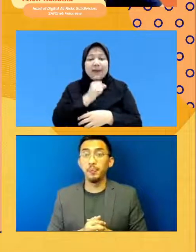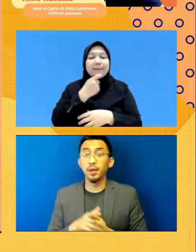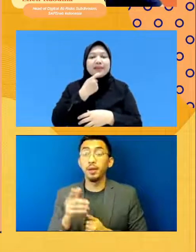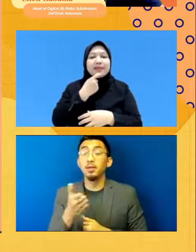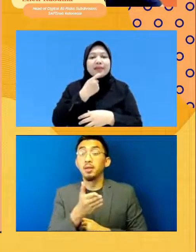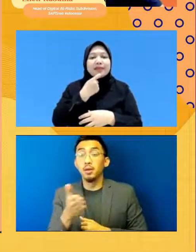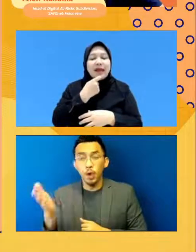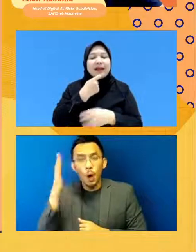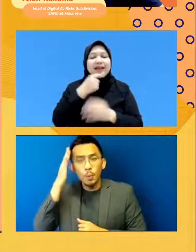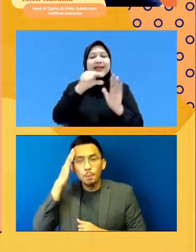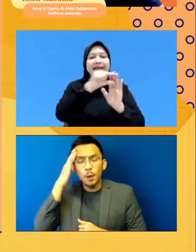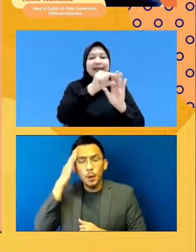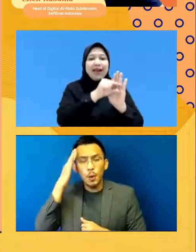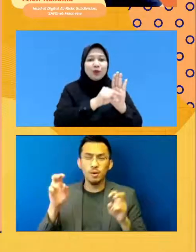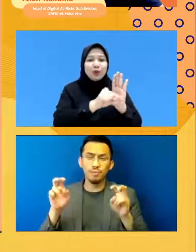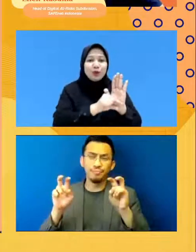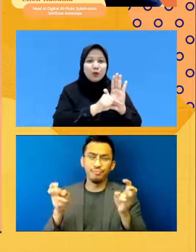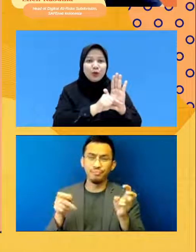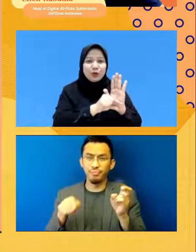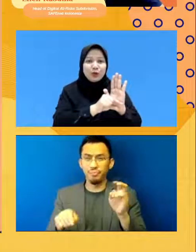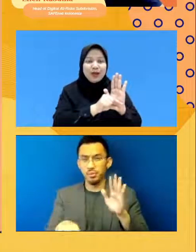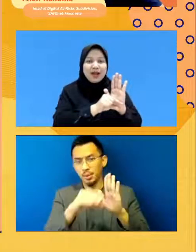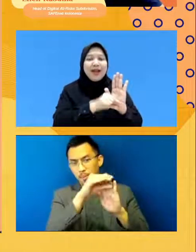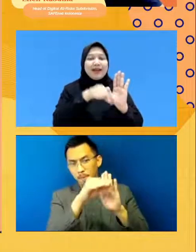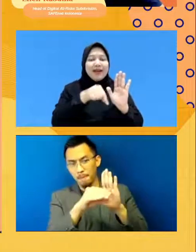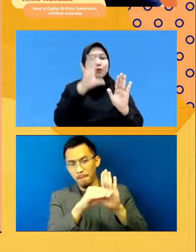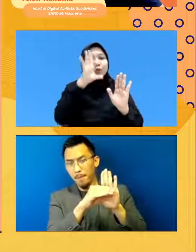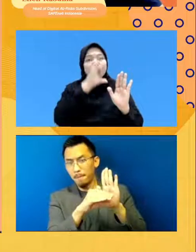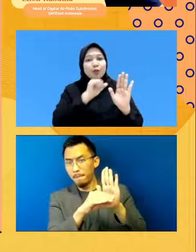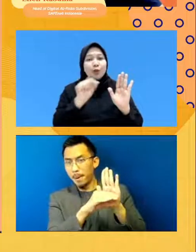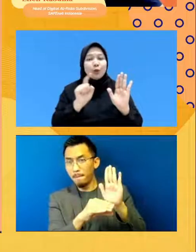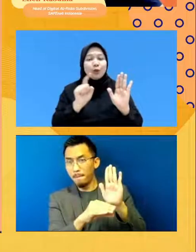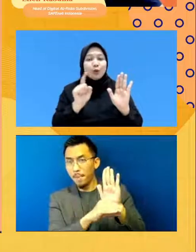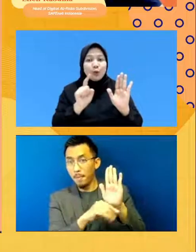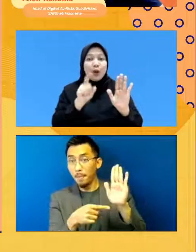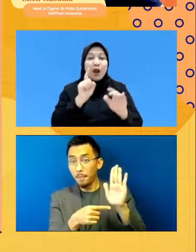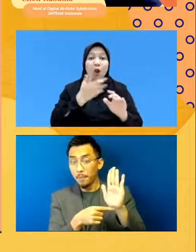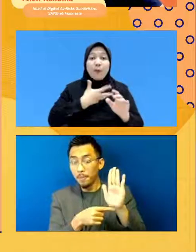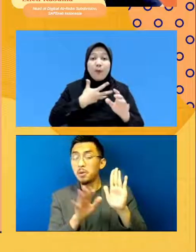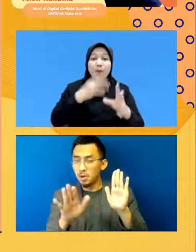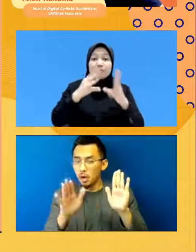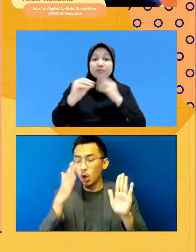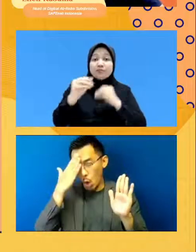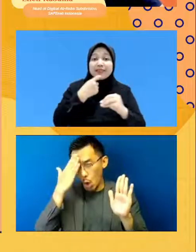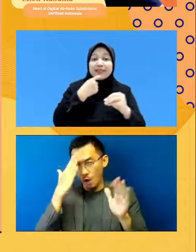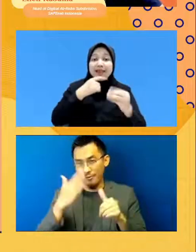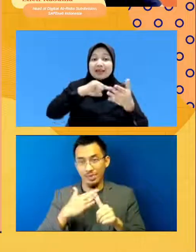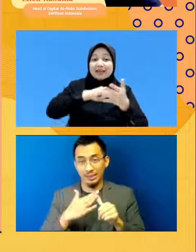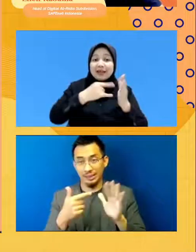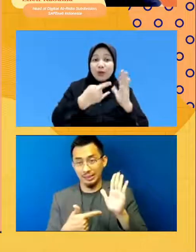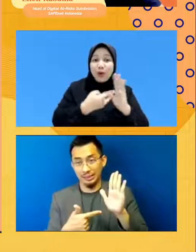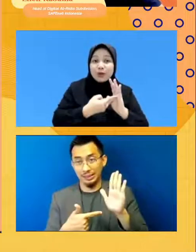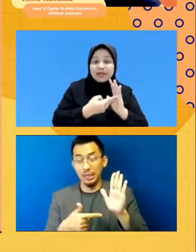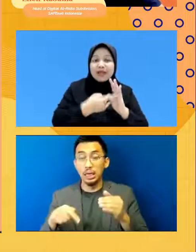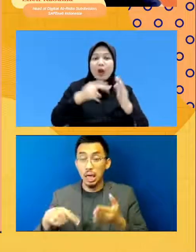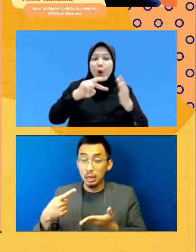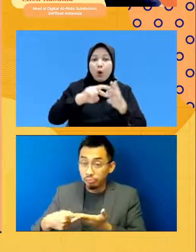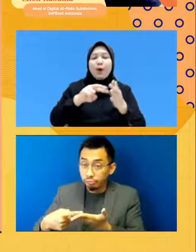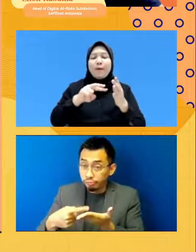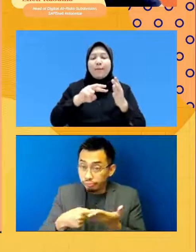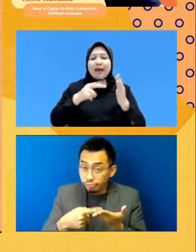right? So we need to understand when we are talking about technology itself, it could be in the form of